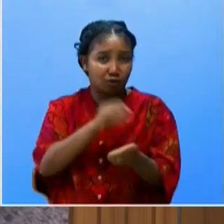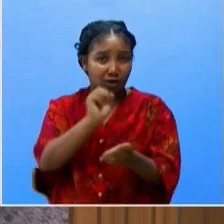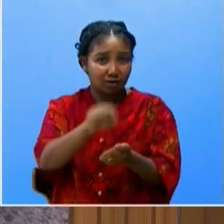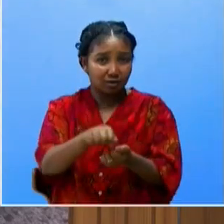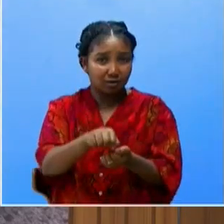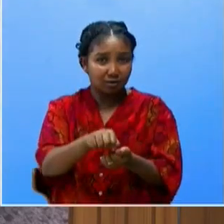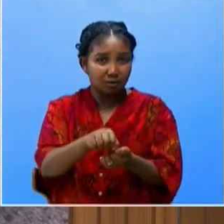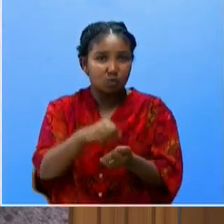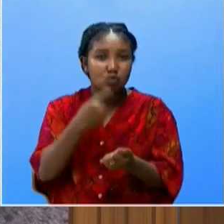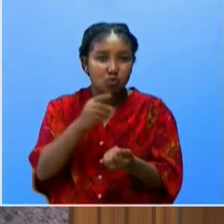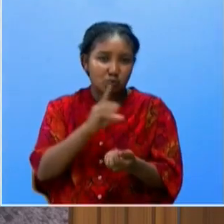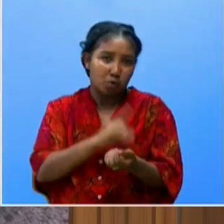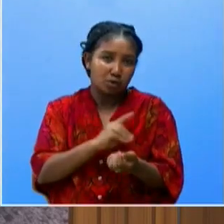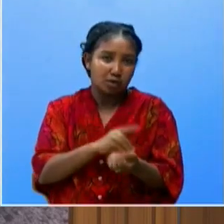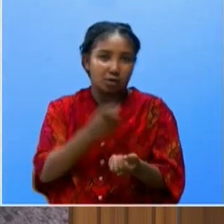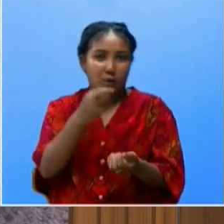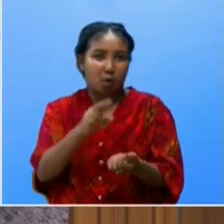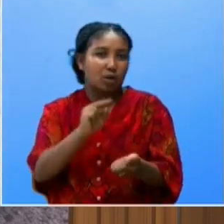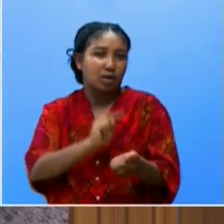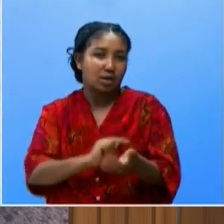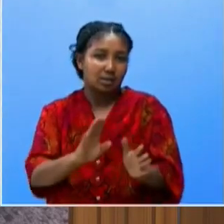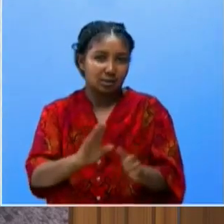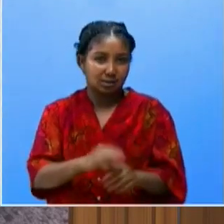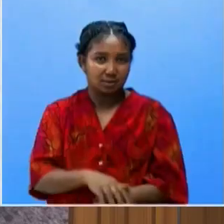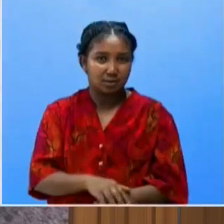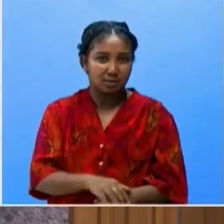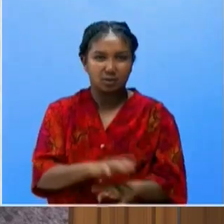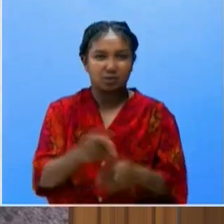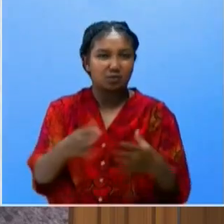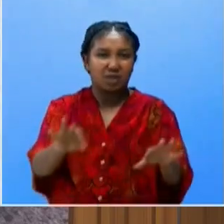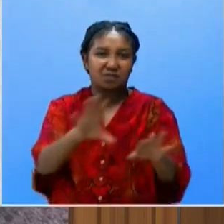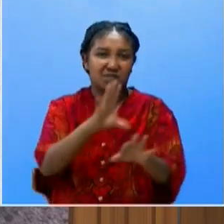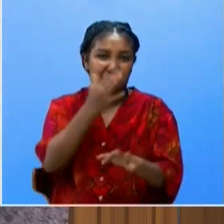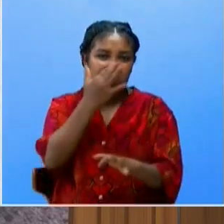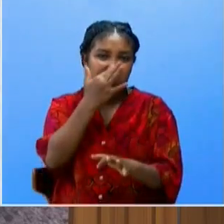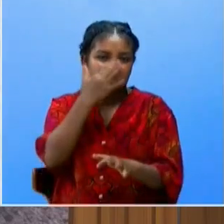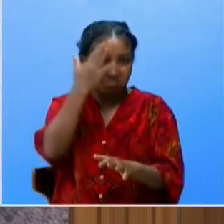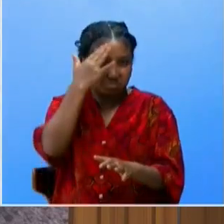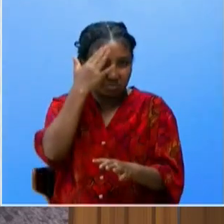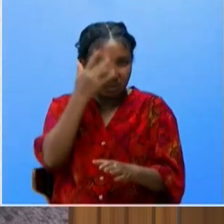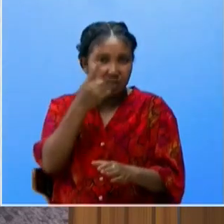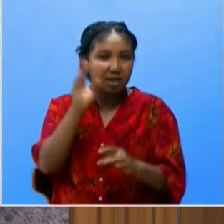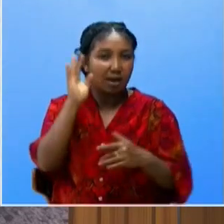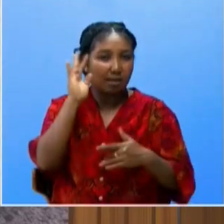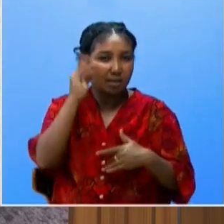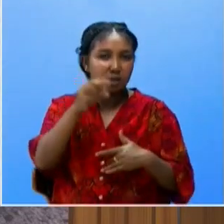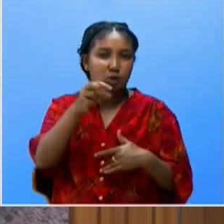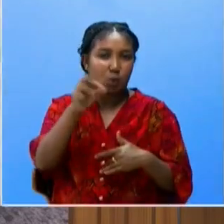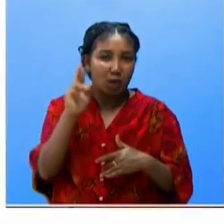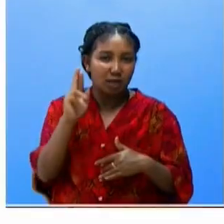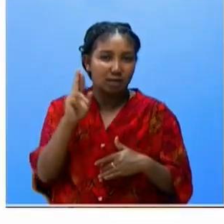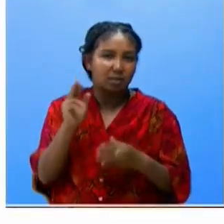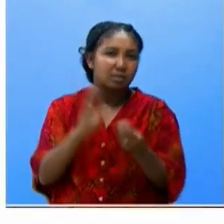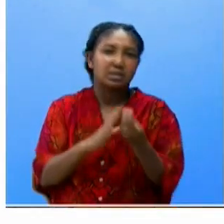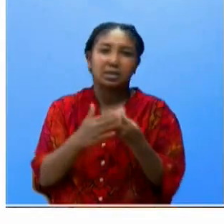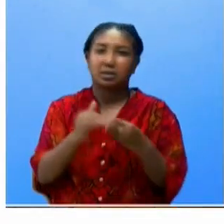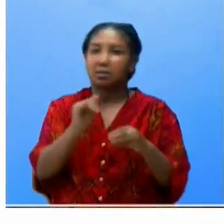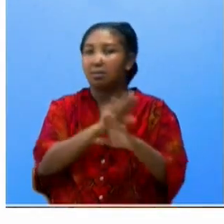By whom? By doctors or the nurses. So we can leave it. The patients were